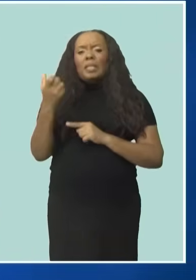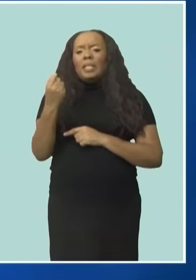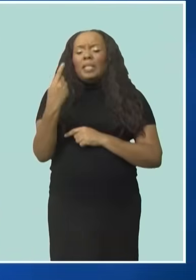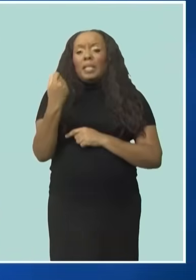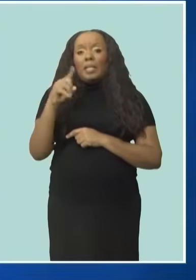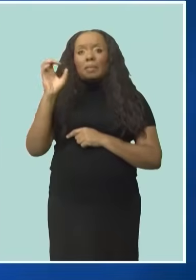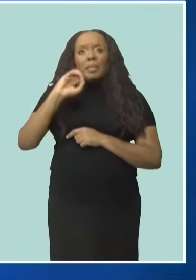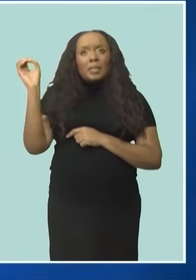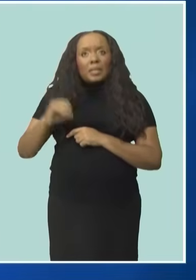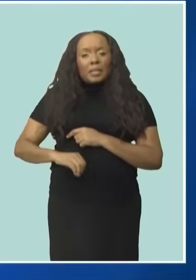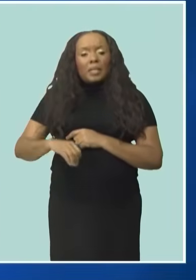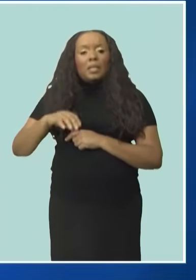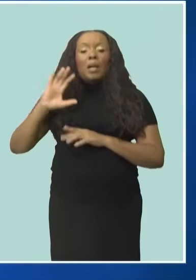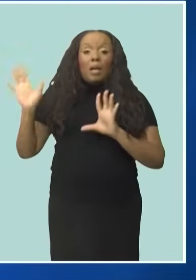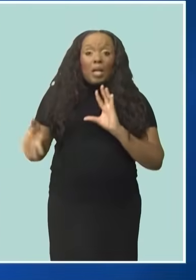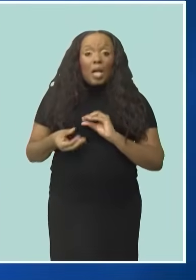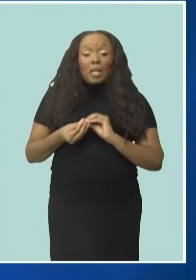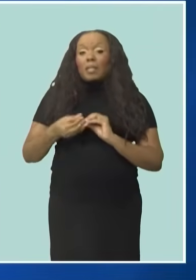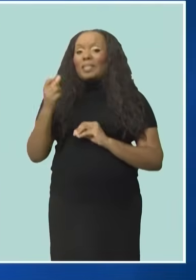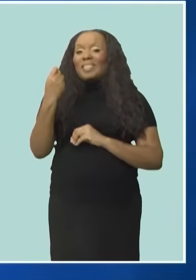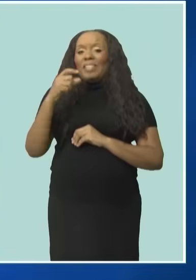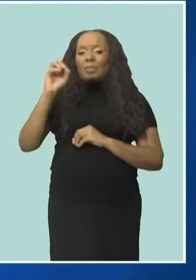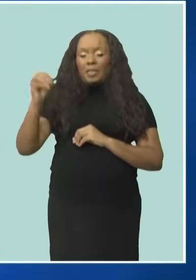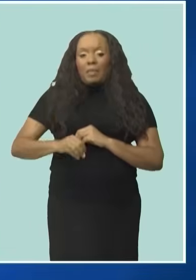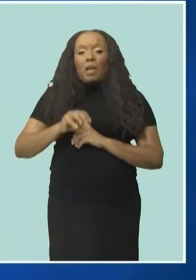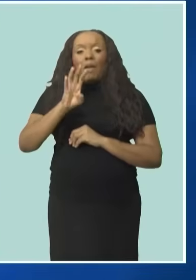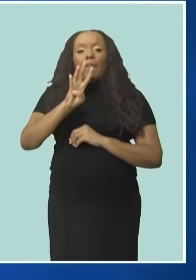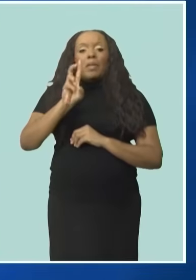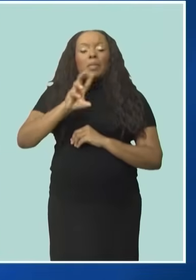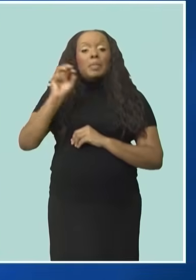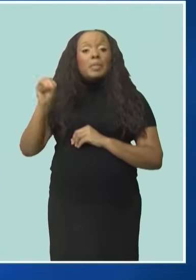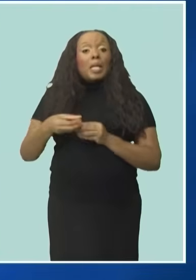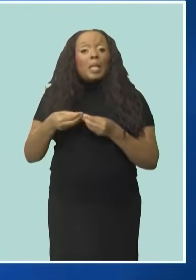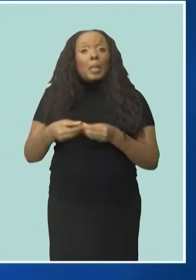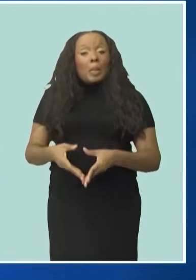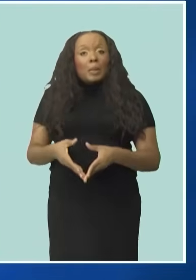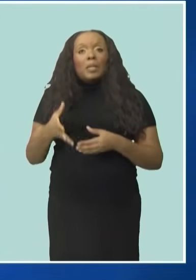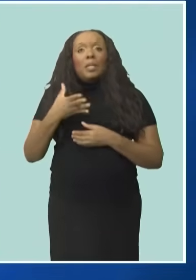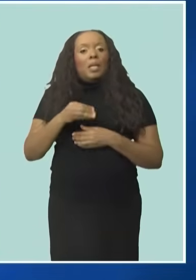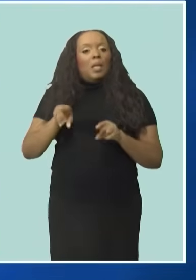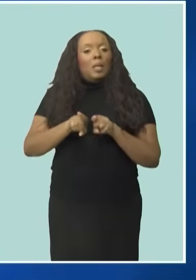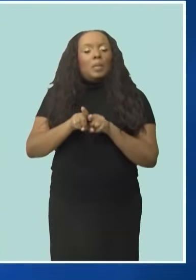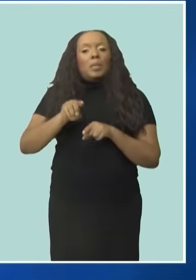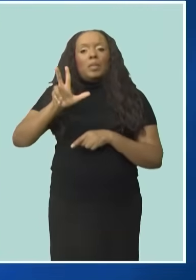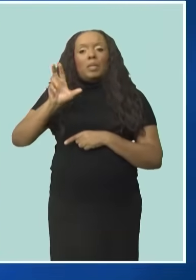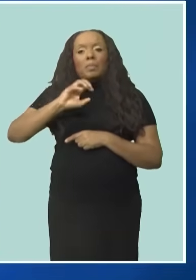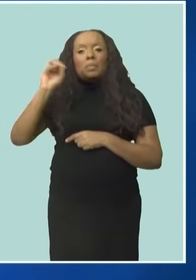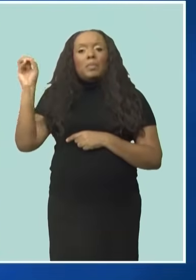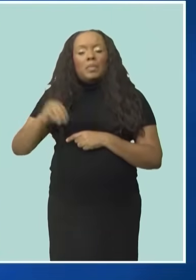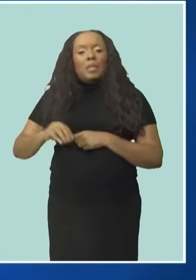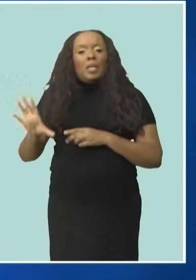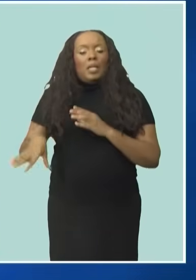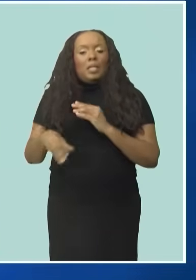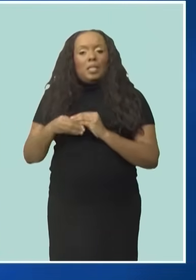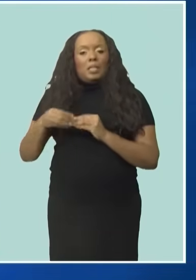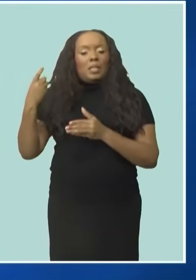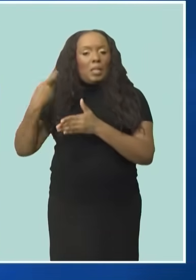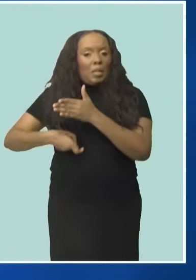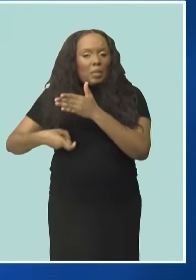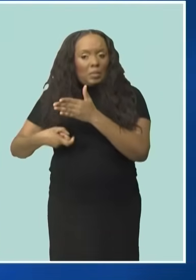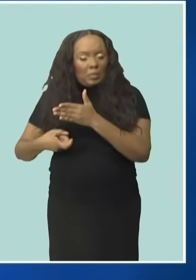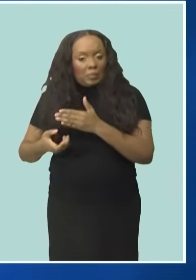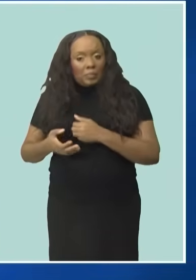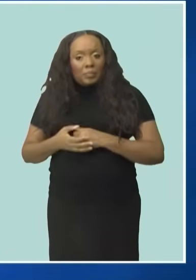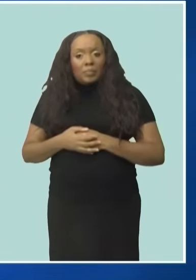11% of the total damage, 46% of the losses, and incur in 3% of the additional costs.